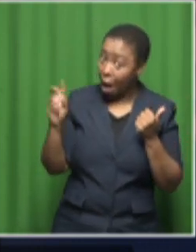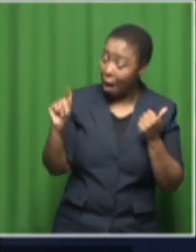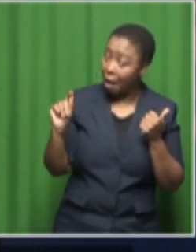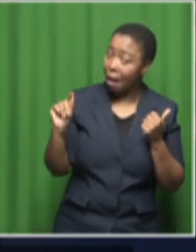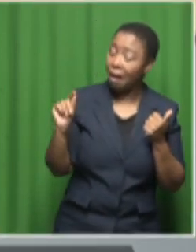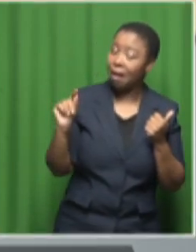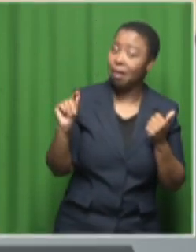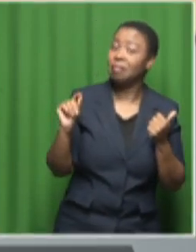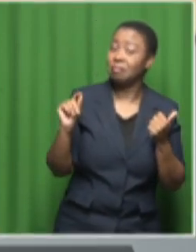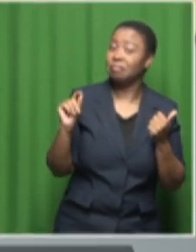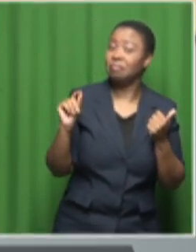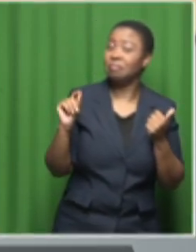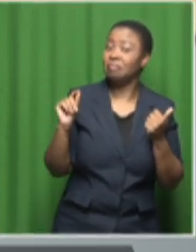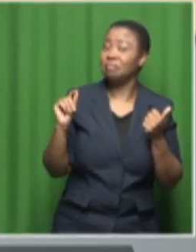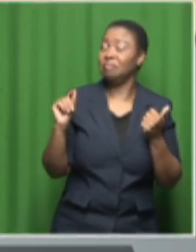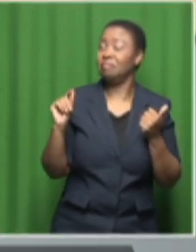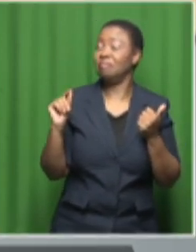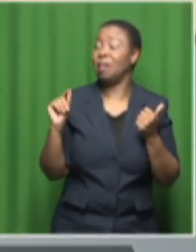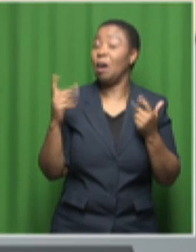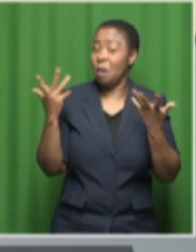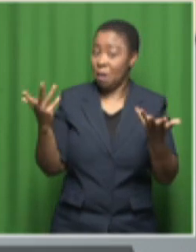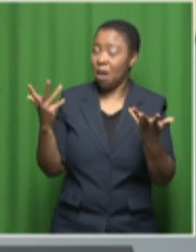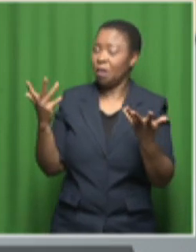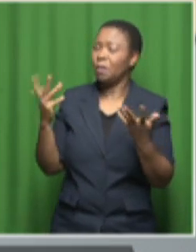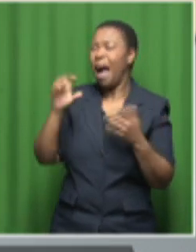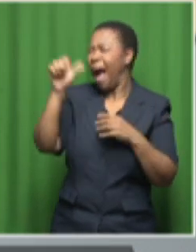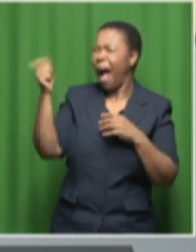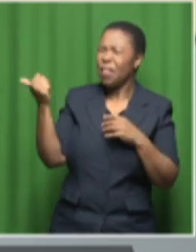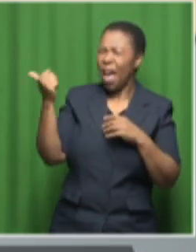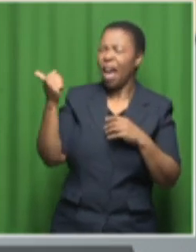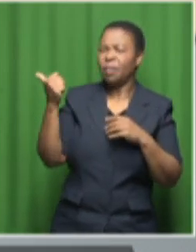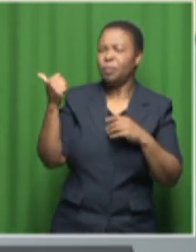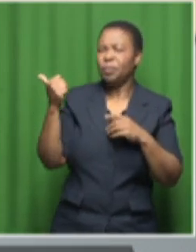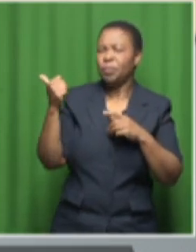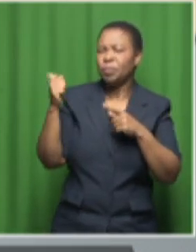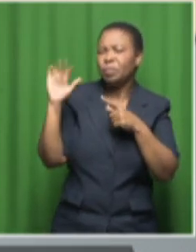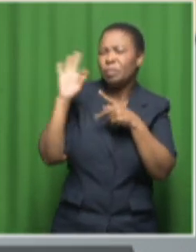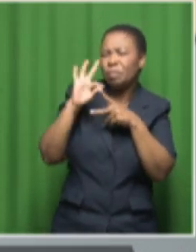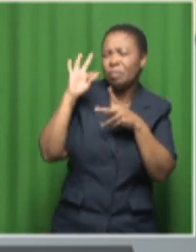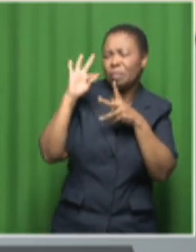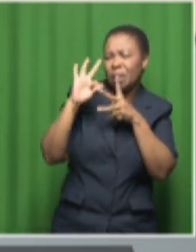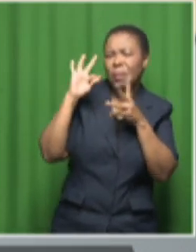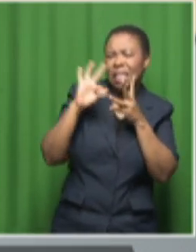Yeah. And what other refinements